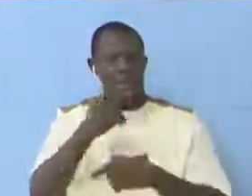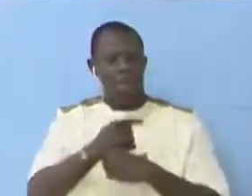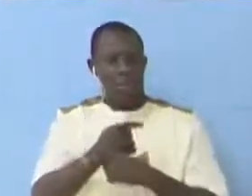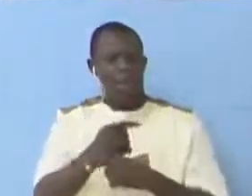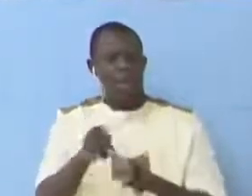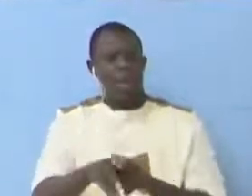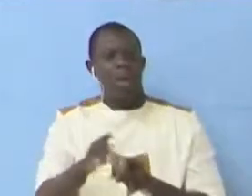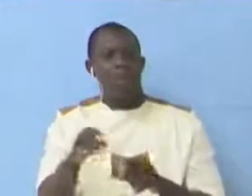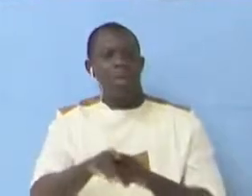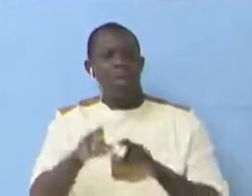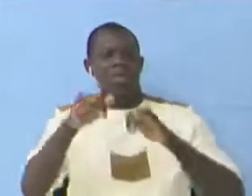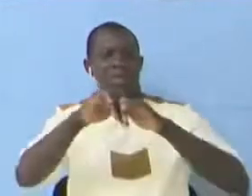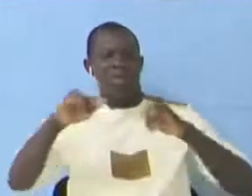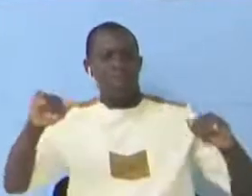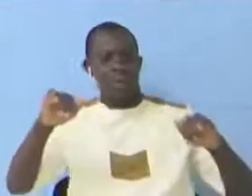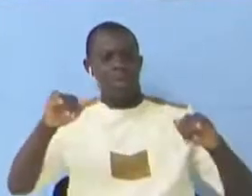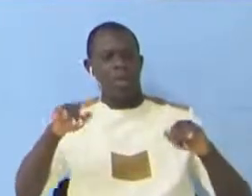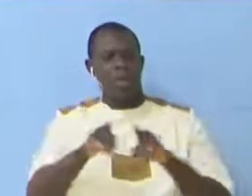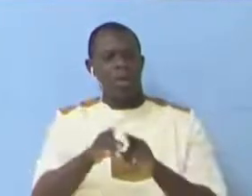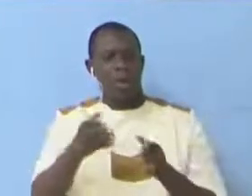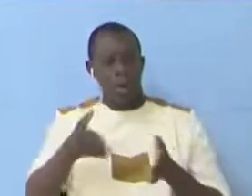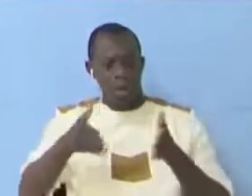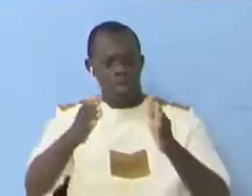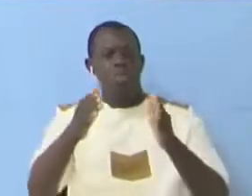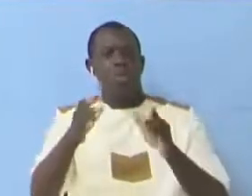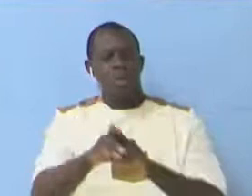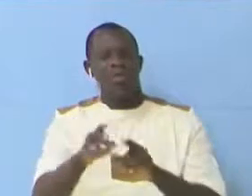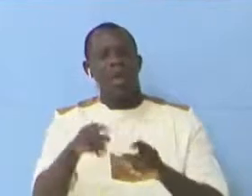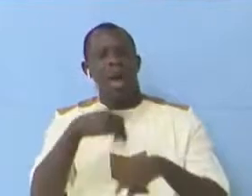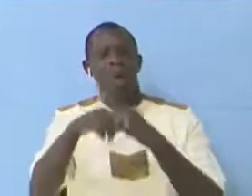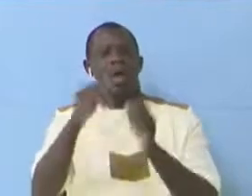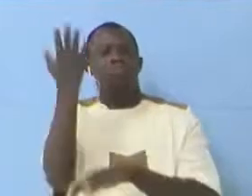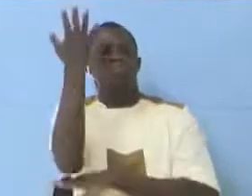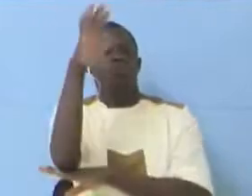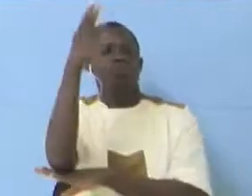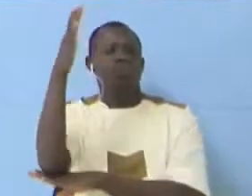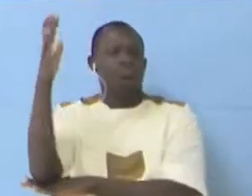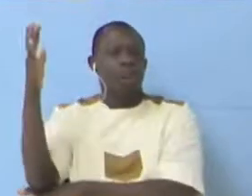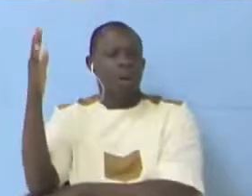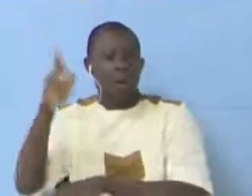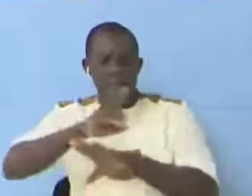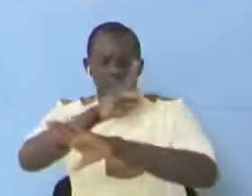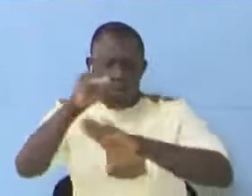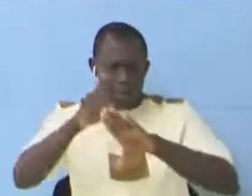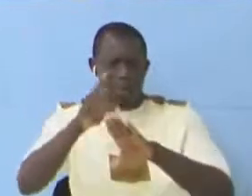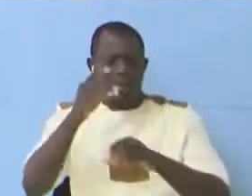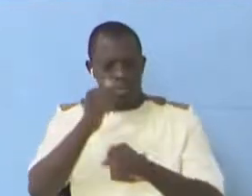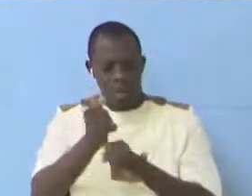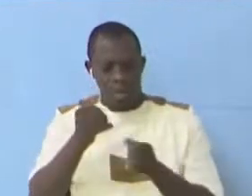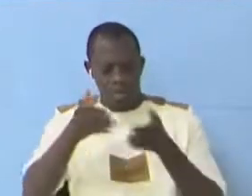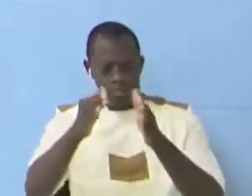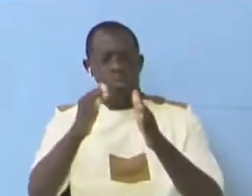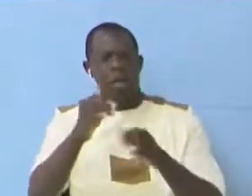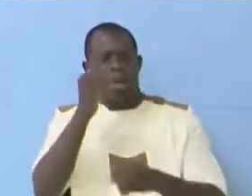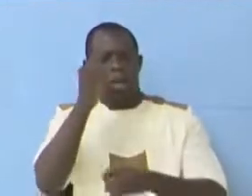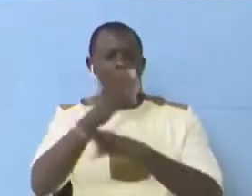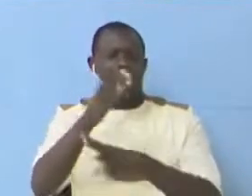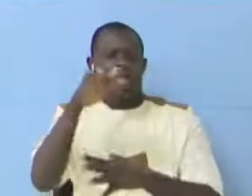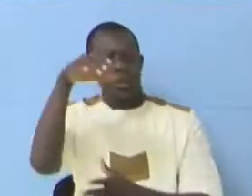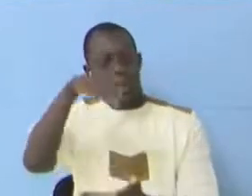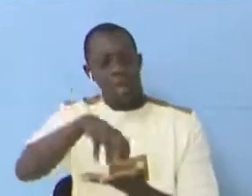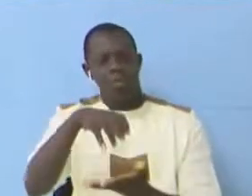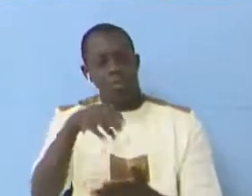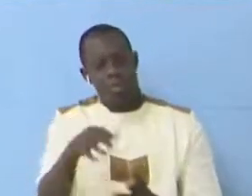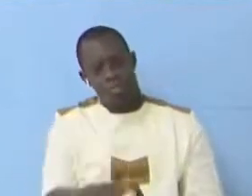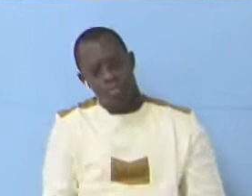bush where the bodies were found. Dafa melni dafa dend ak Ghana town dafa melni dal yoon wi rek mooy xaajale Ghana Town ak ci àll bi nga xam